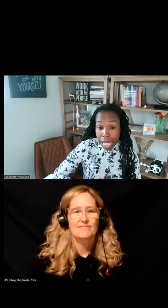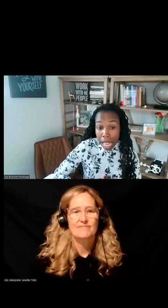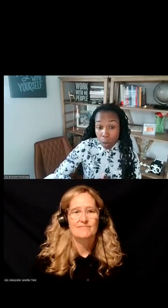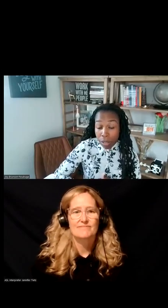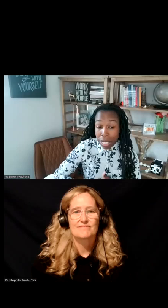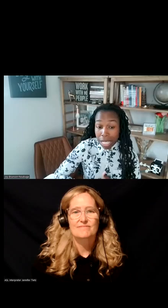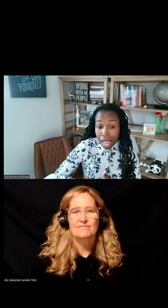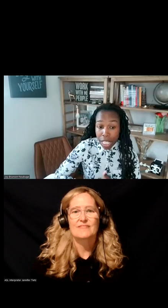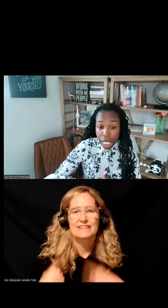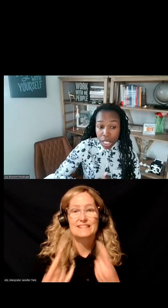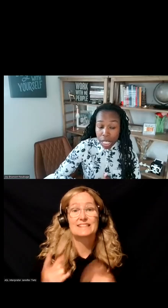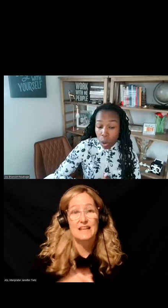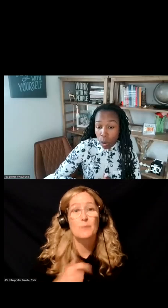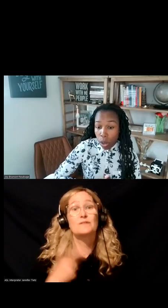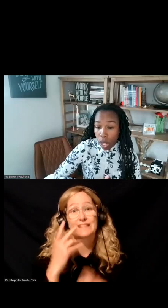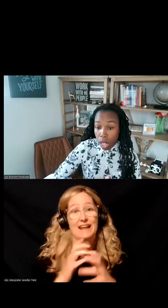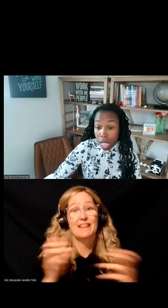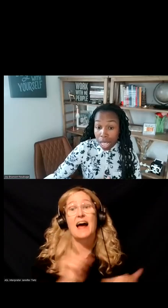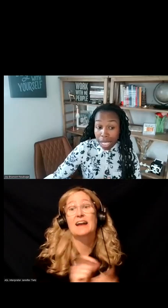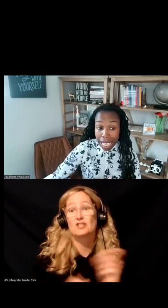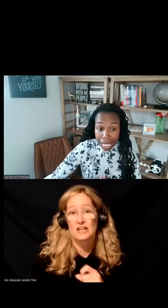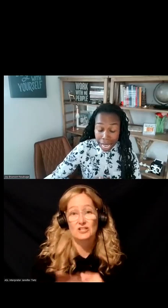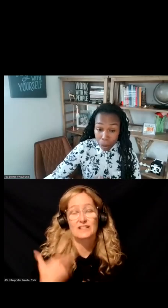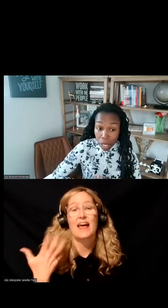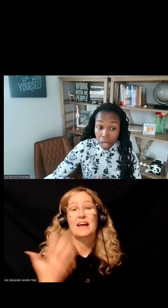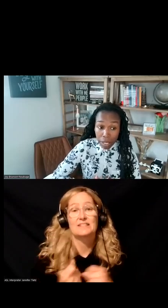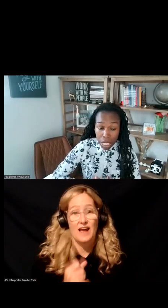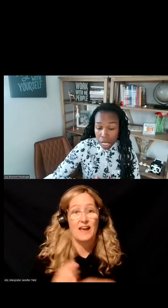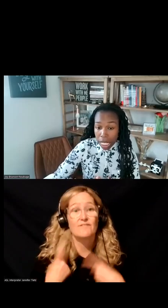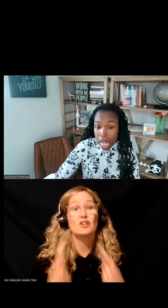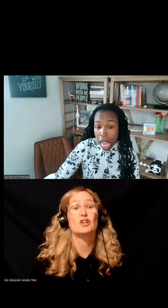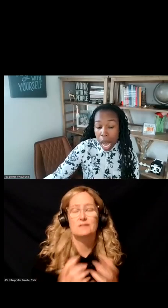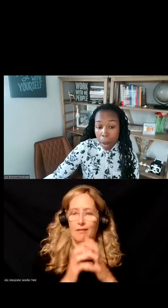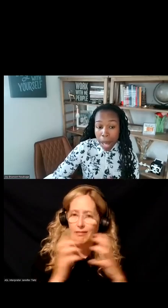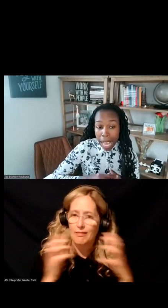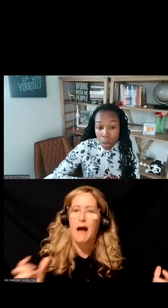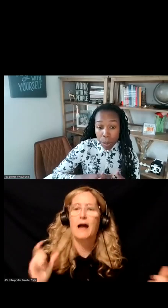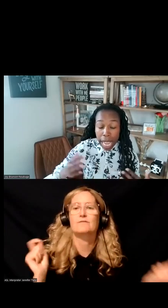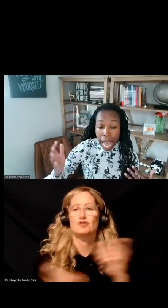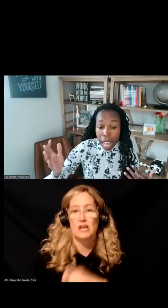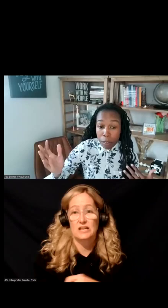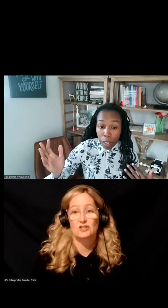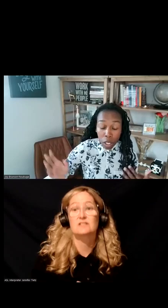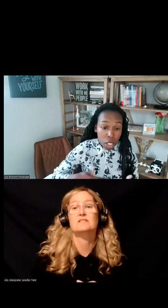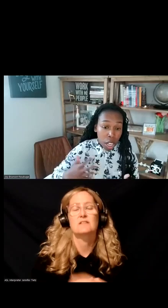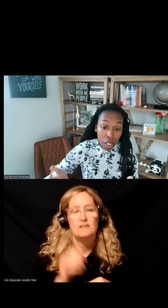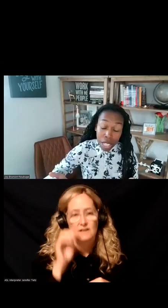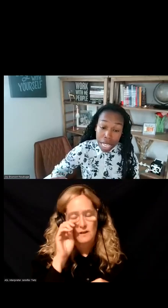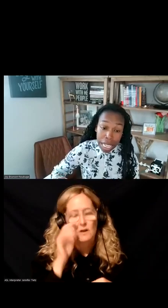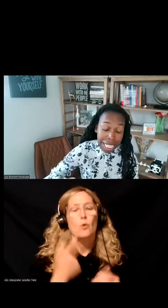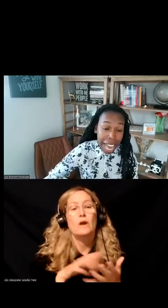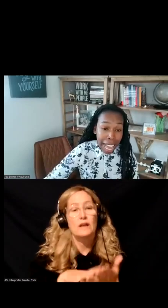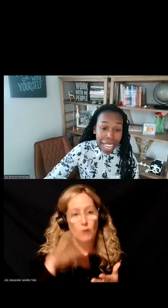But since then, we've seen a lot of changes over the landscape, a lot of changes. As we have learned